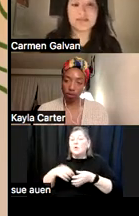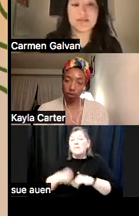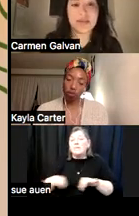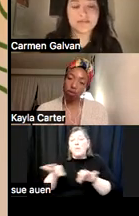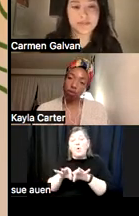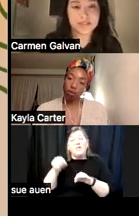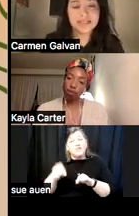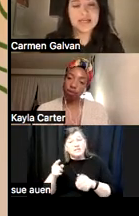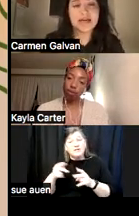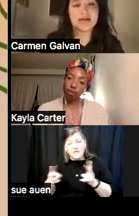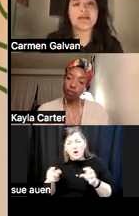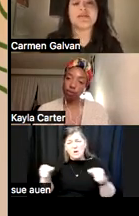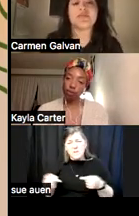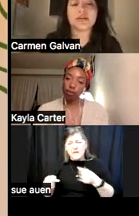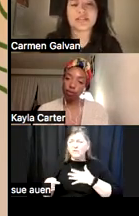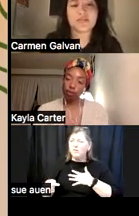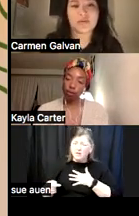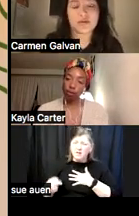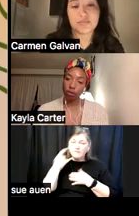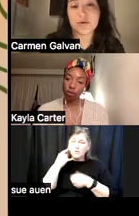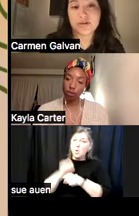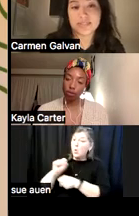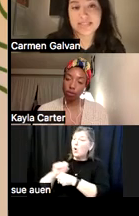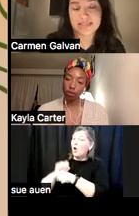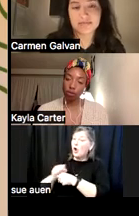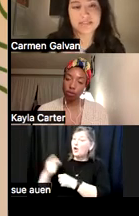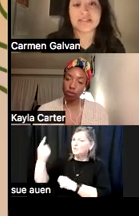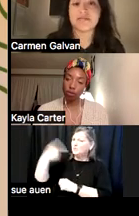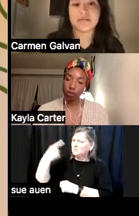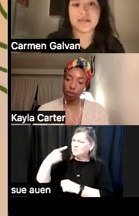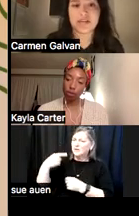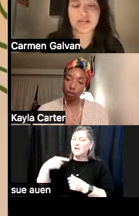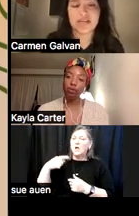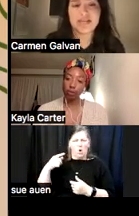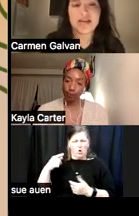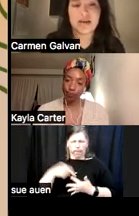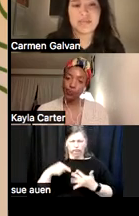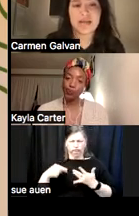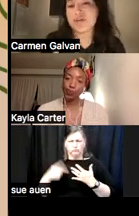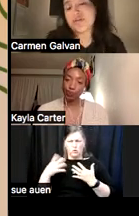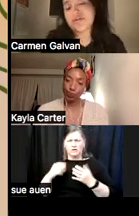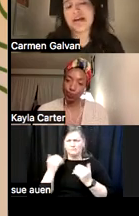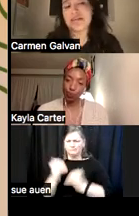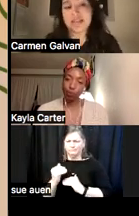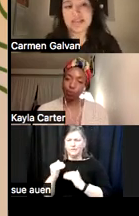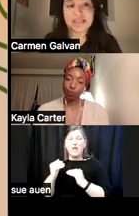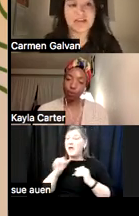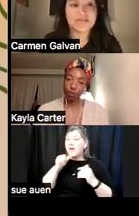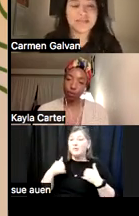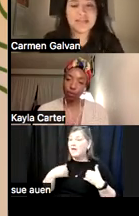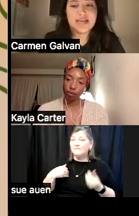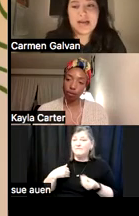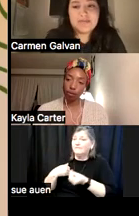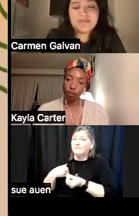can be very painful if you work somewhere where an employer is asking for this information and you don't have anything to